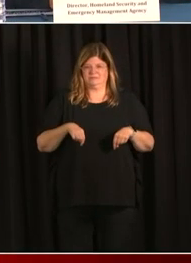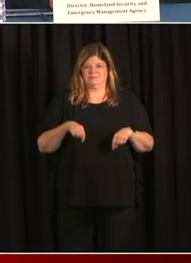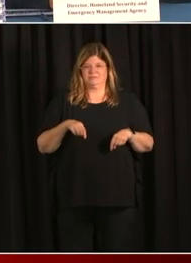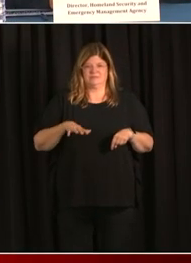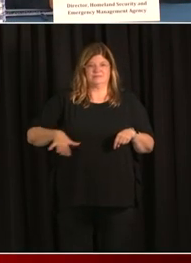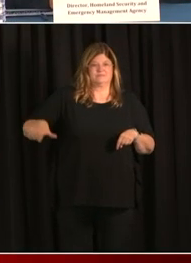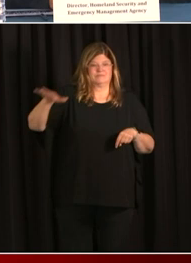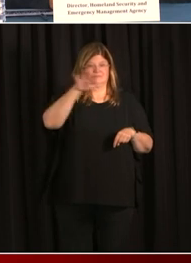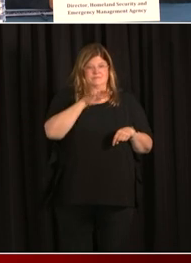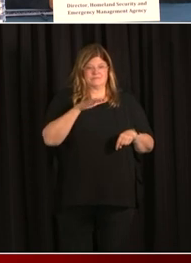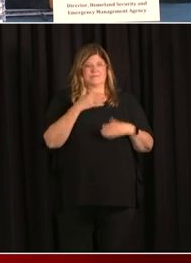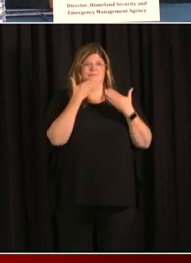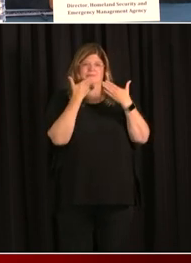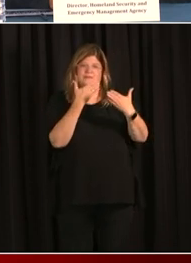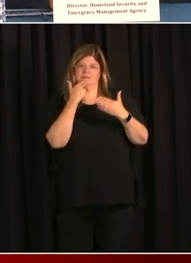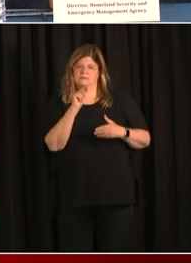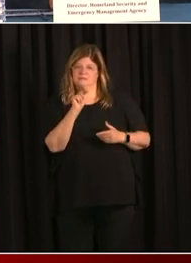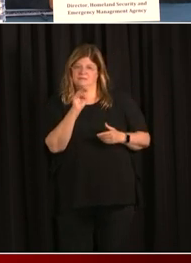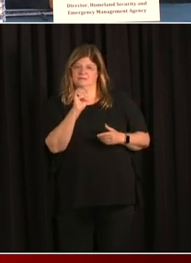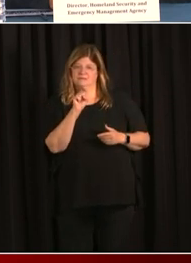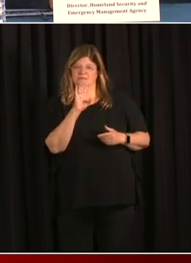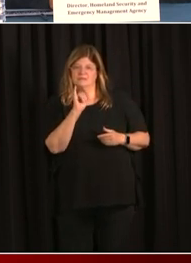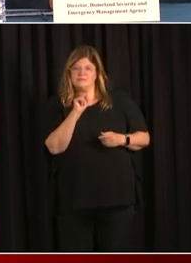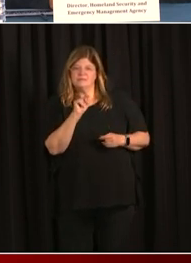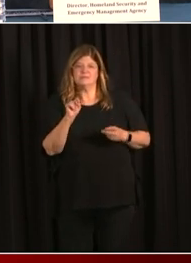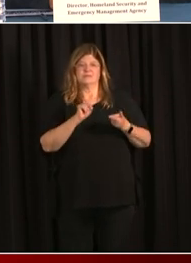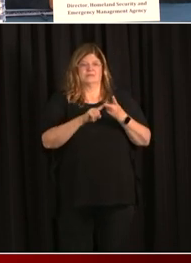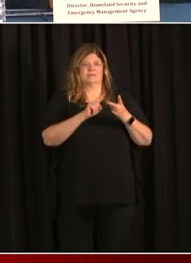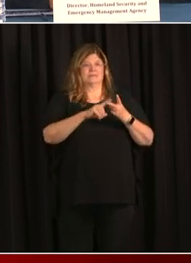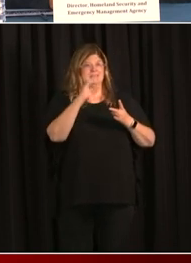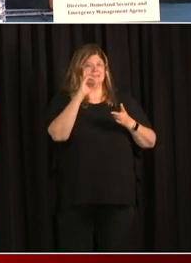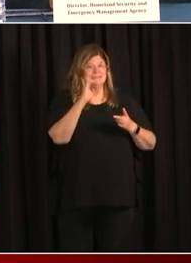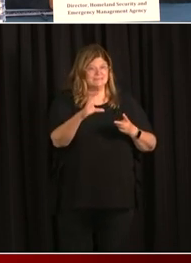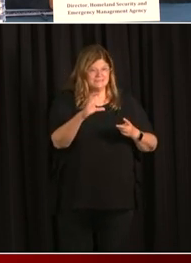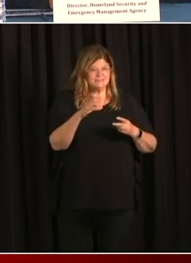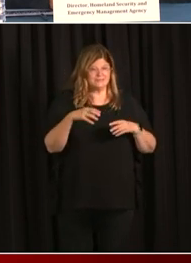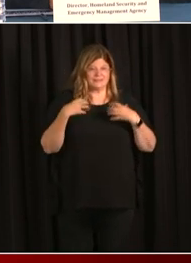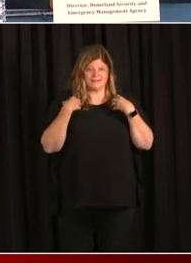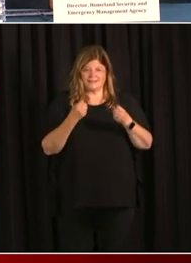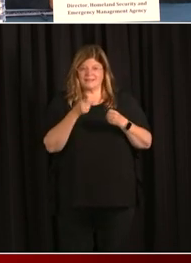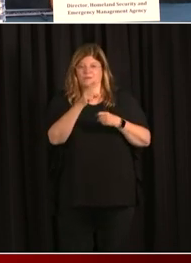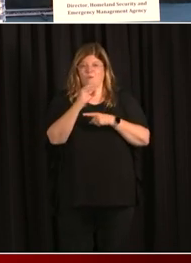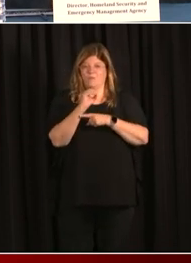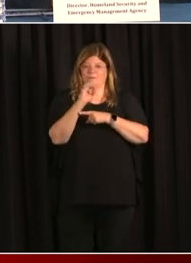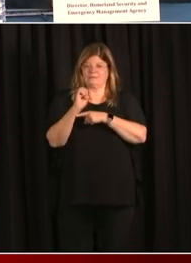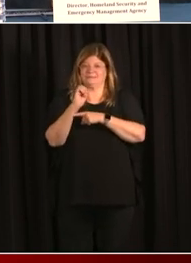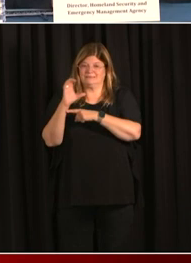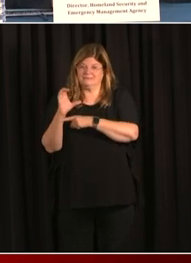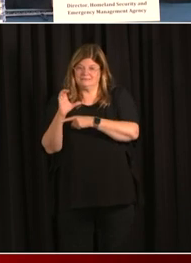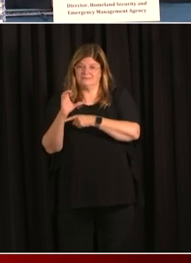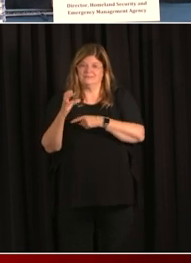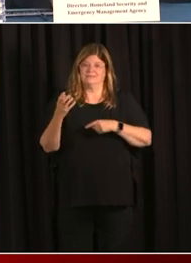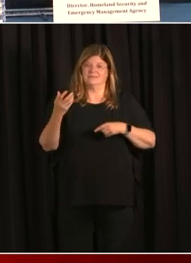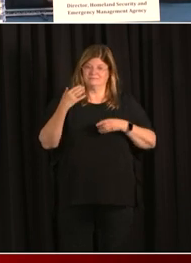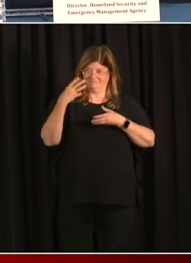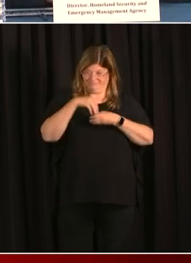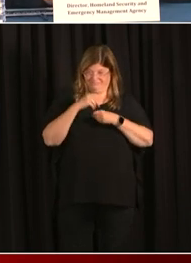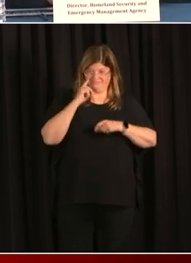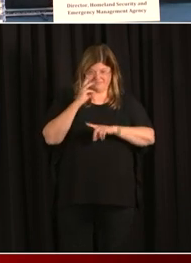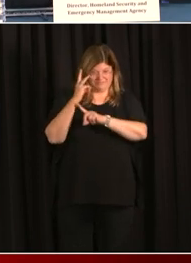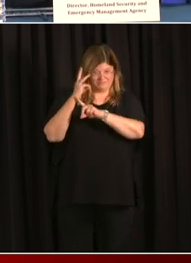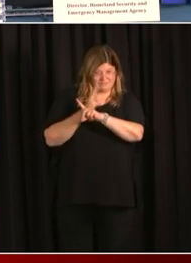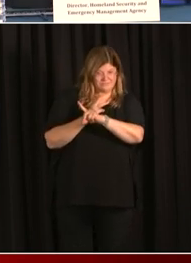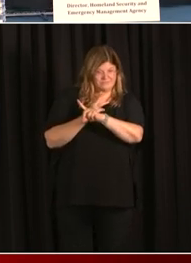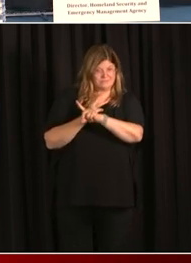and the team at DC Health for welcoming the EOC into her building for the last 6 months. And that really